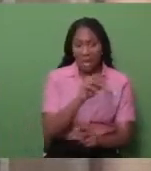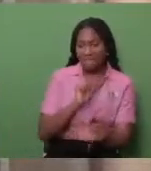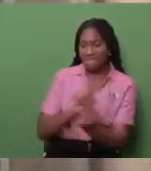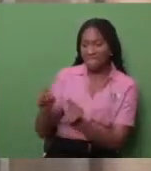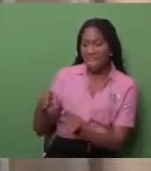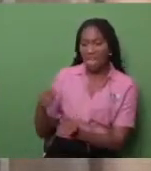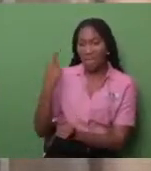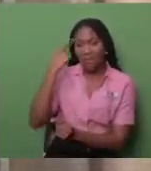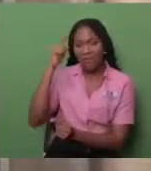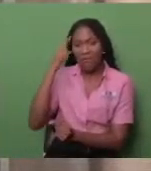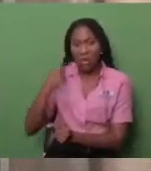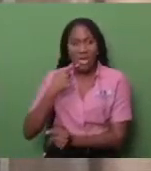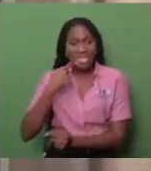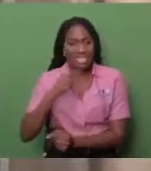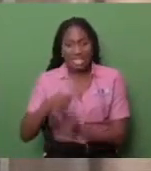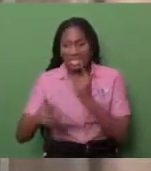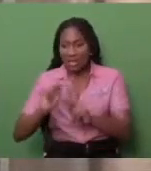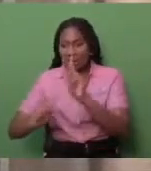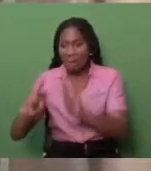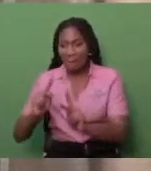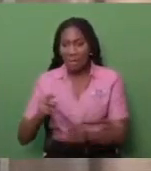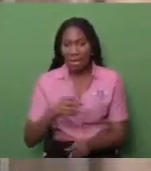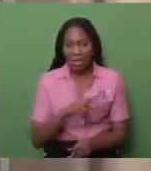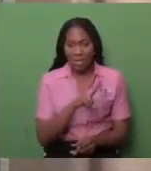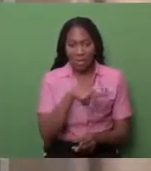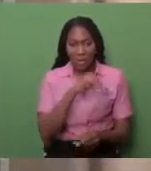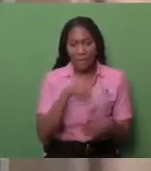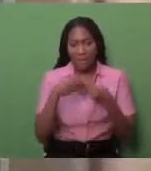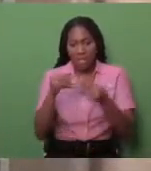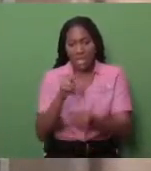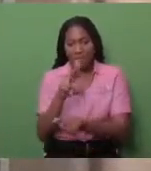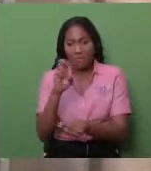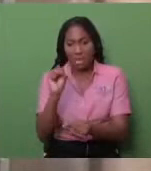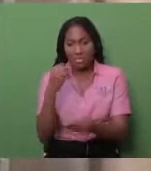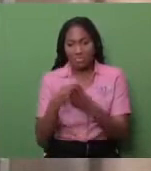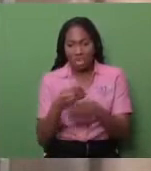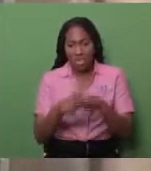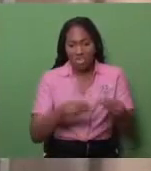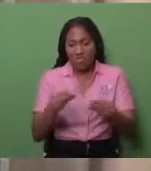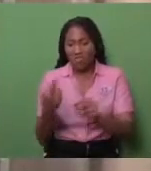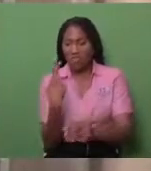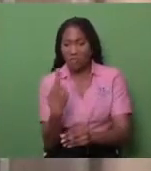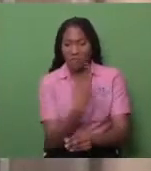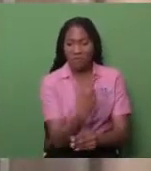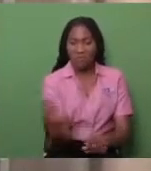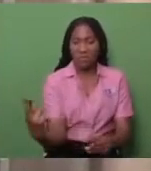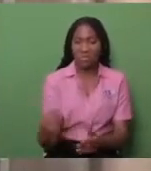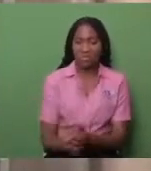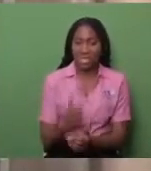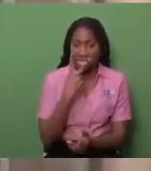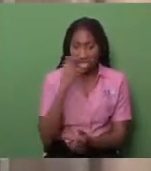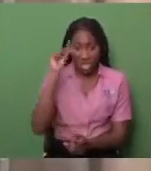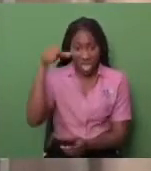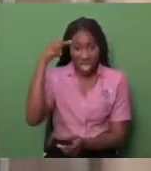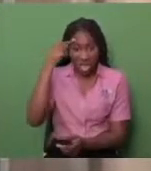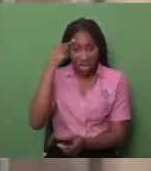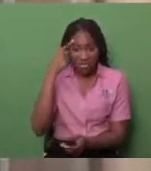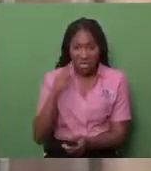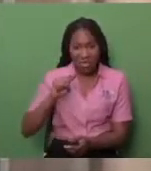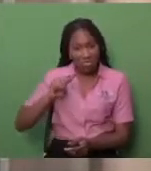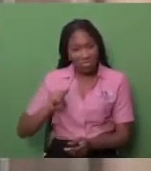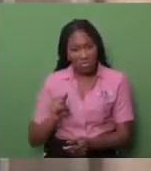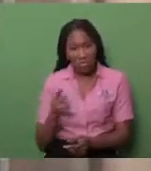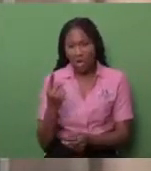persecuting him for years after. This is just one example of the way the government is assaulting our institutions. We see a